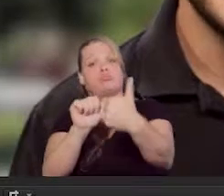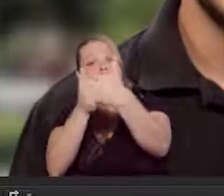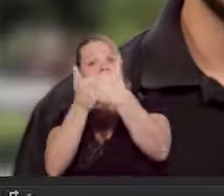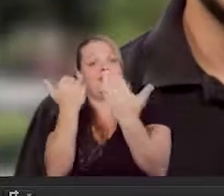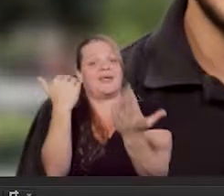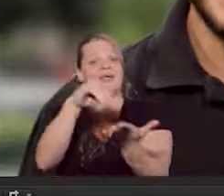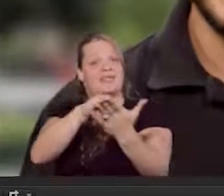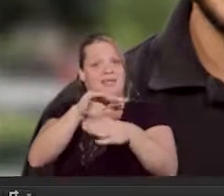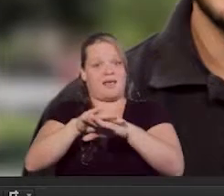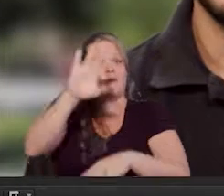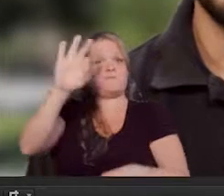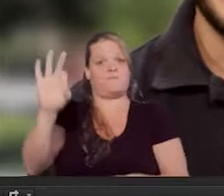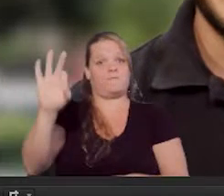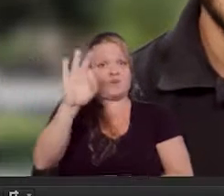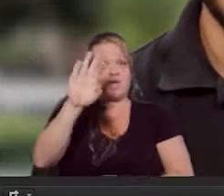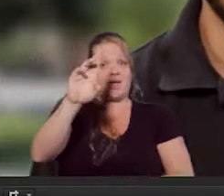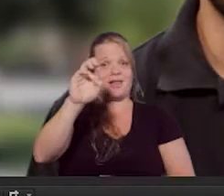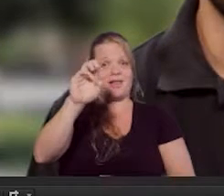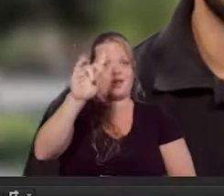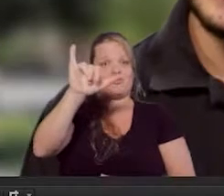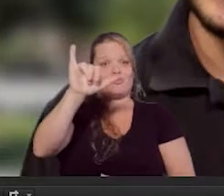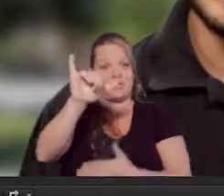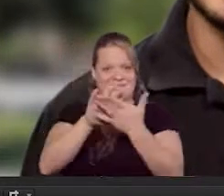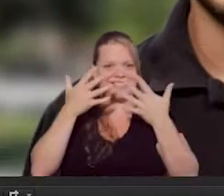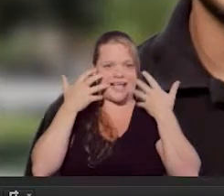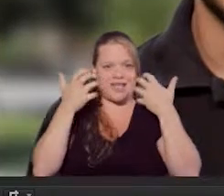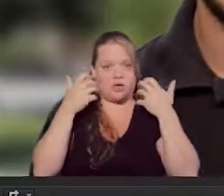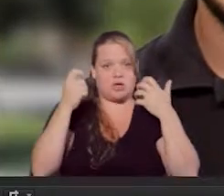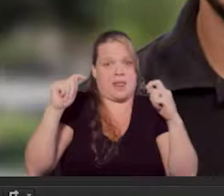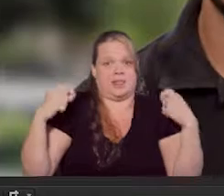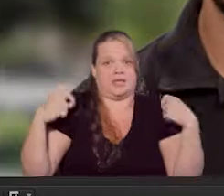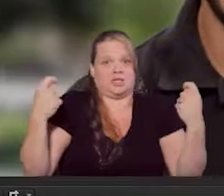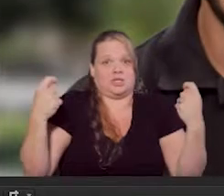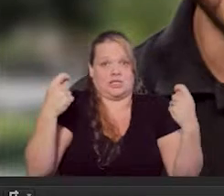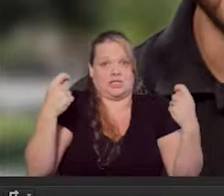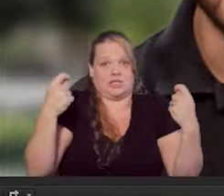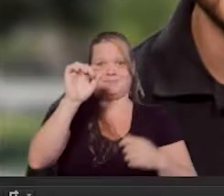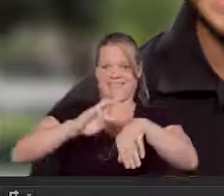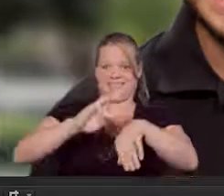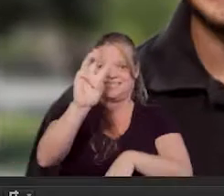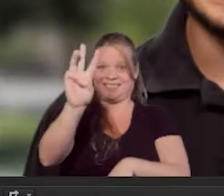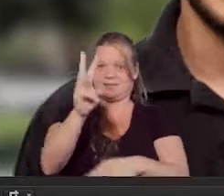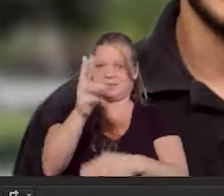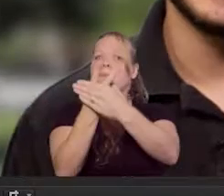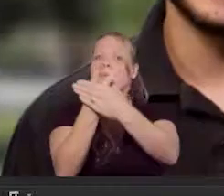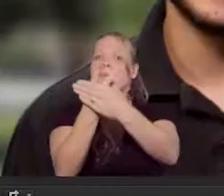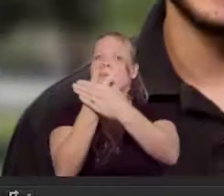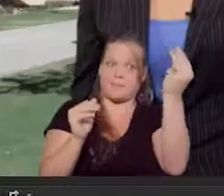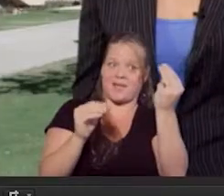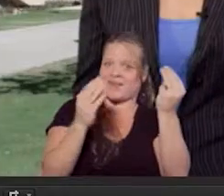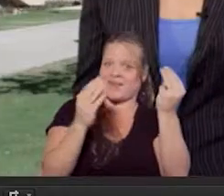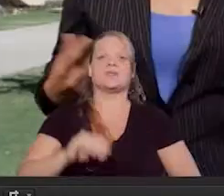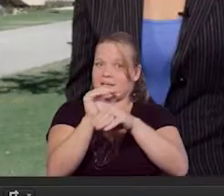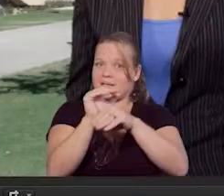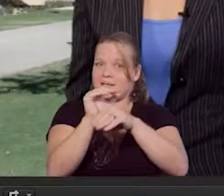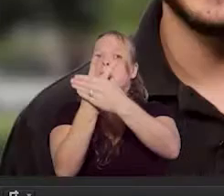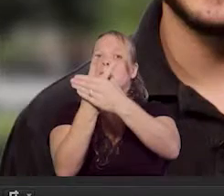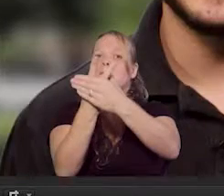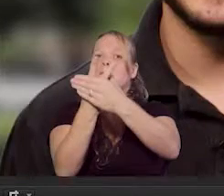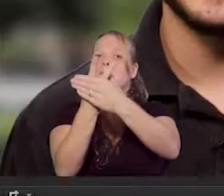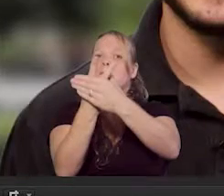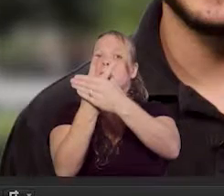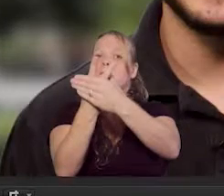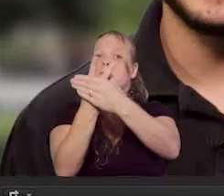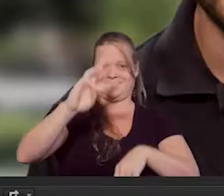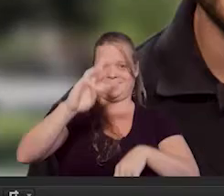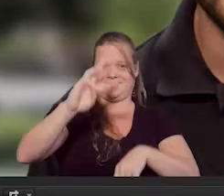And then they battle it out on Friday against Okay. the Reedley Tigers. Pretty Like cool. kitty cats, right? I know. All right, we'll delete that back